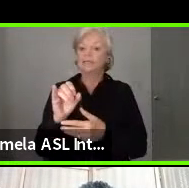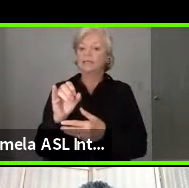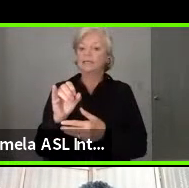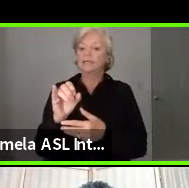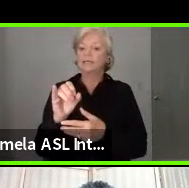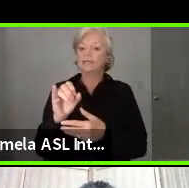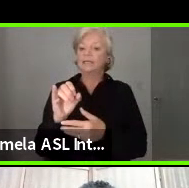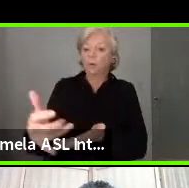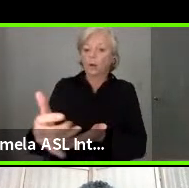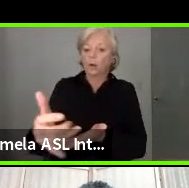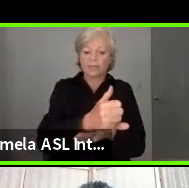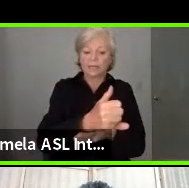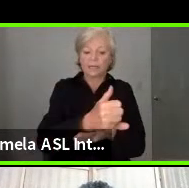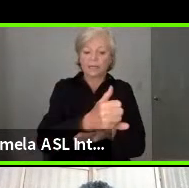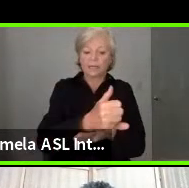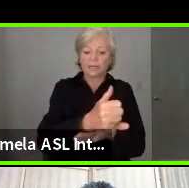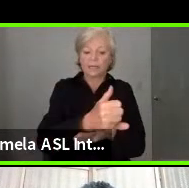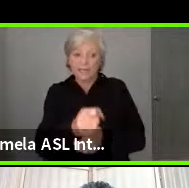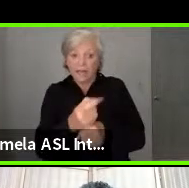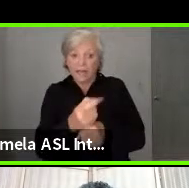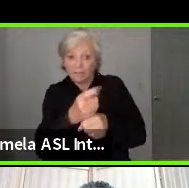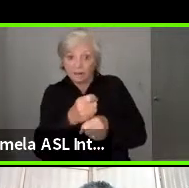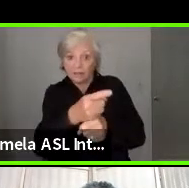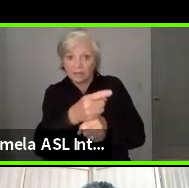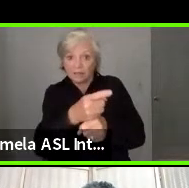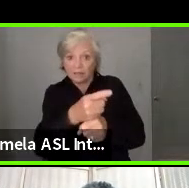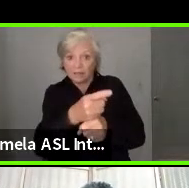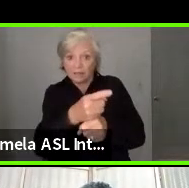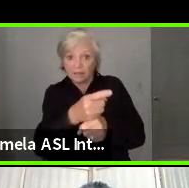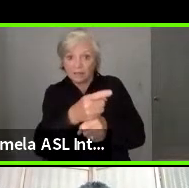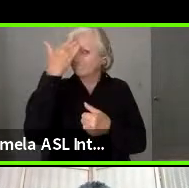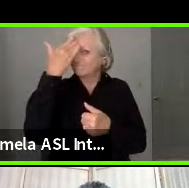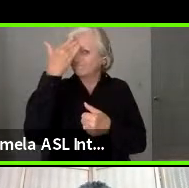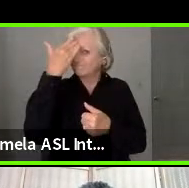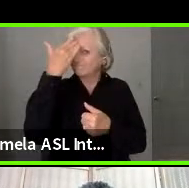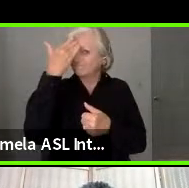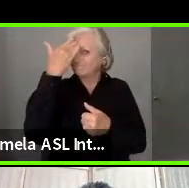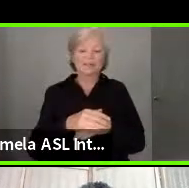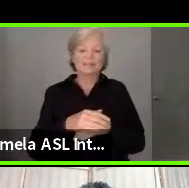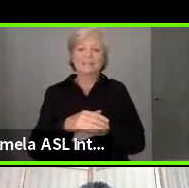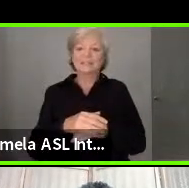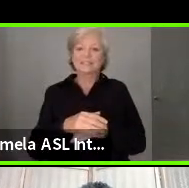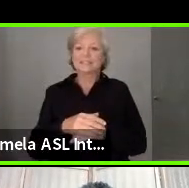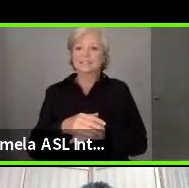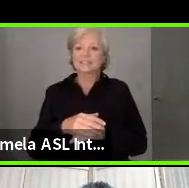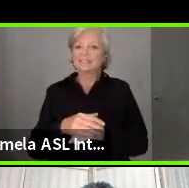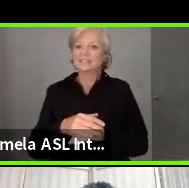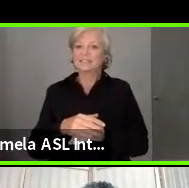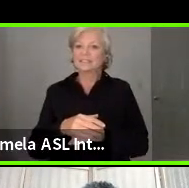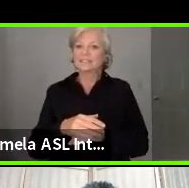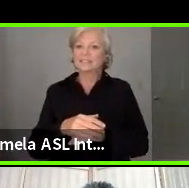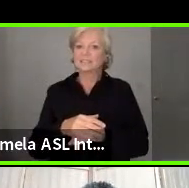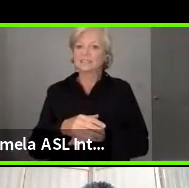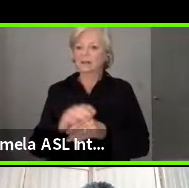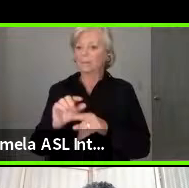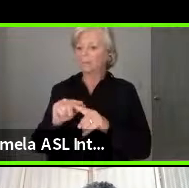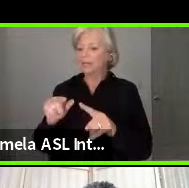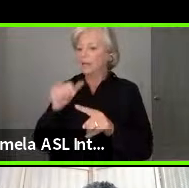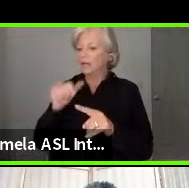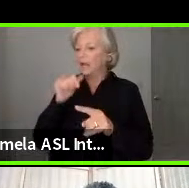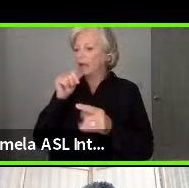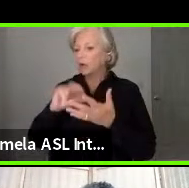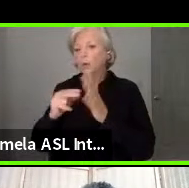every year, or kind of what that will look like in an ongoing way. Right, but I'm not really asking a booster question.